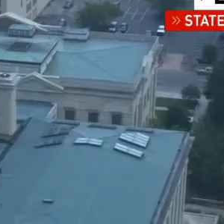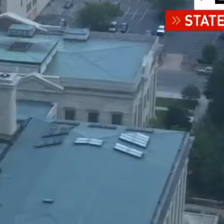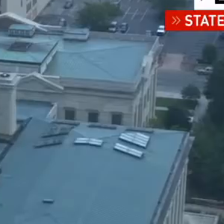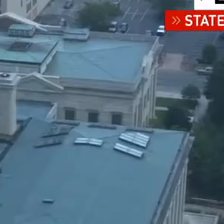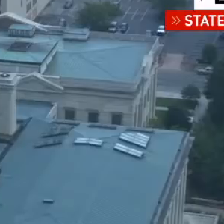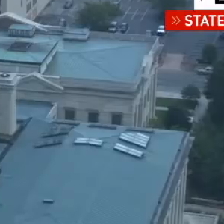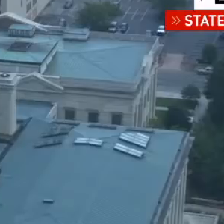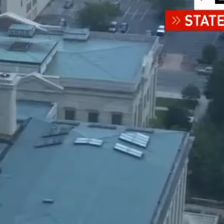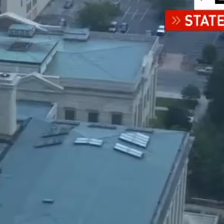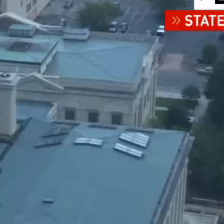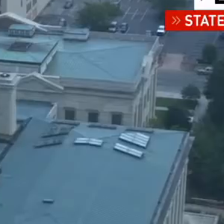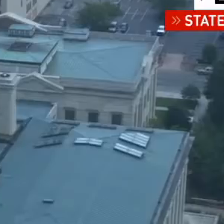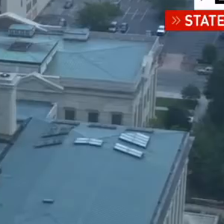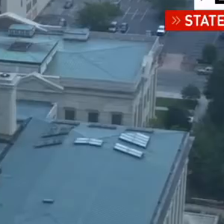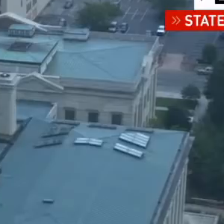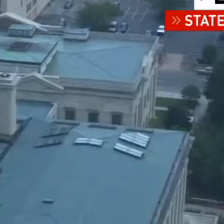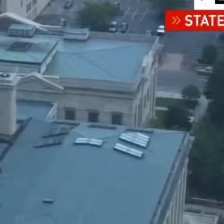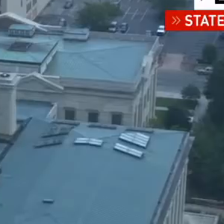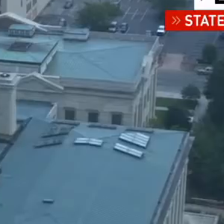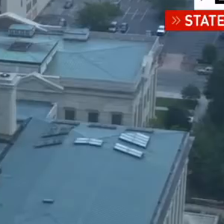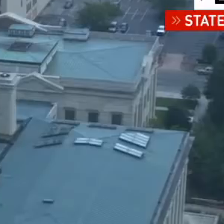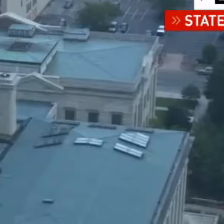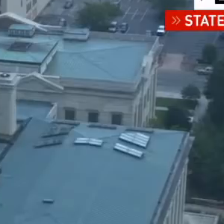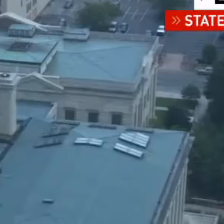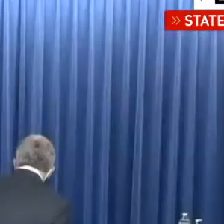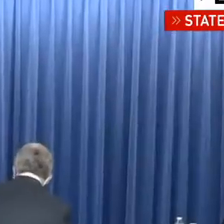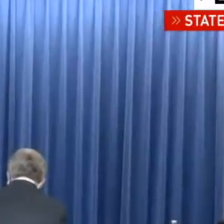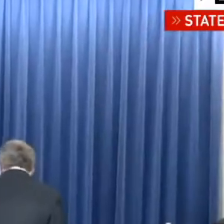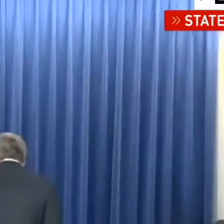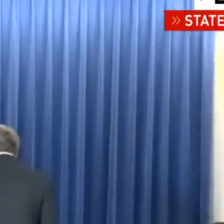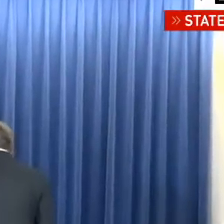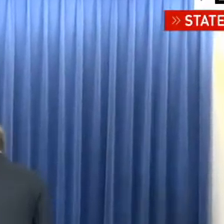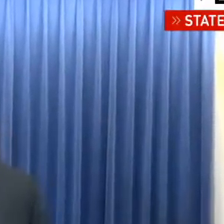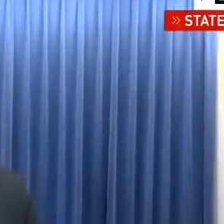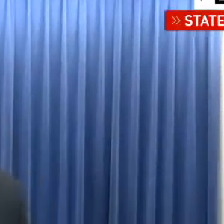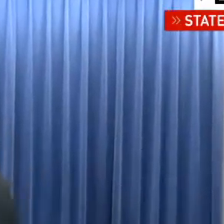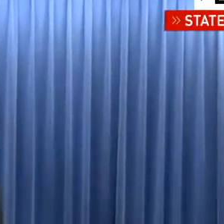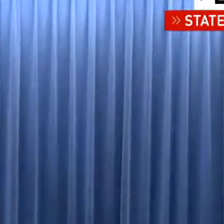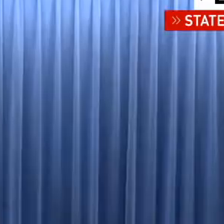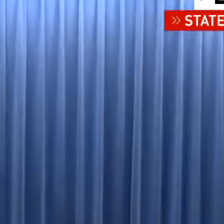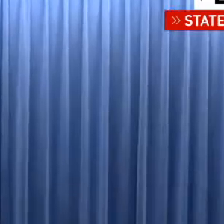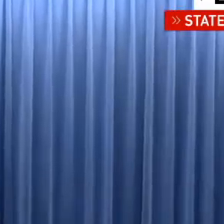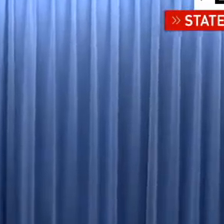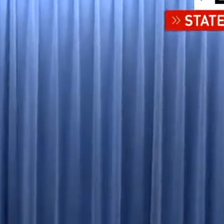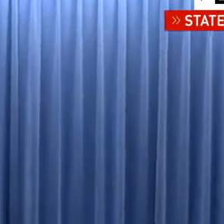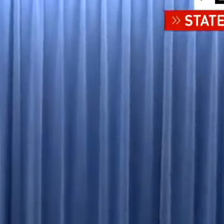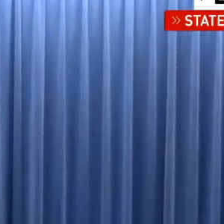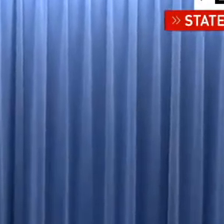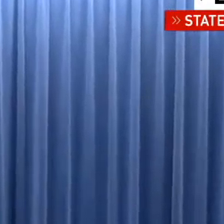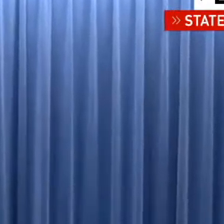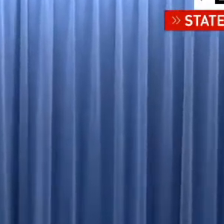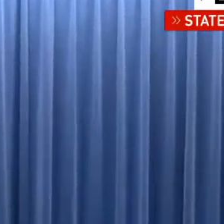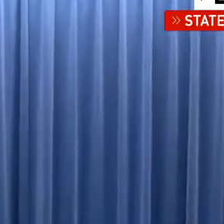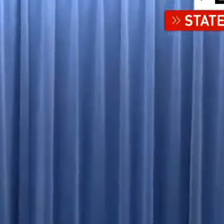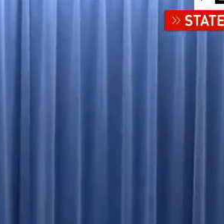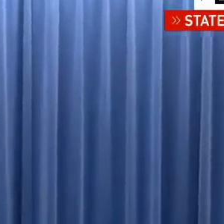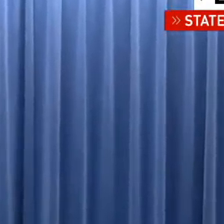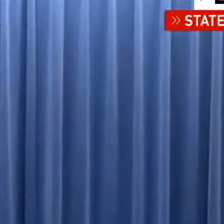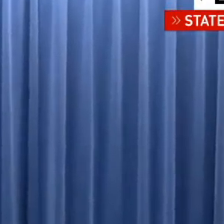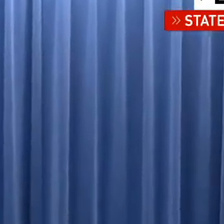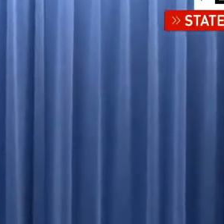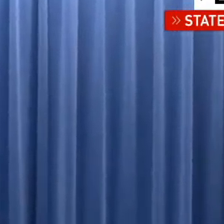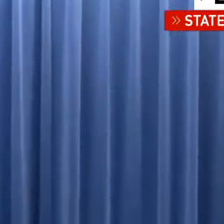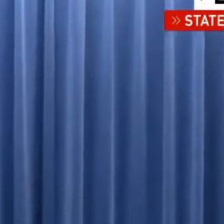speculation and data gathering that's going on right now about whether or not we're seeing larger numbers because of coronavirus cases, because of testing,